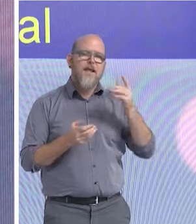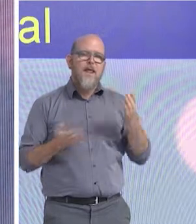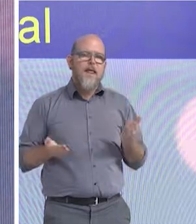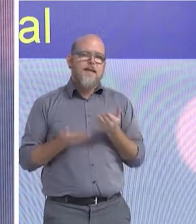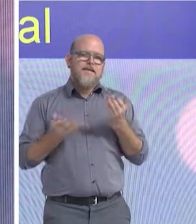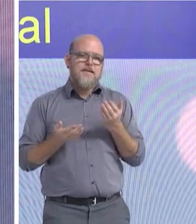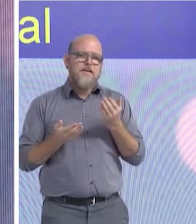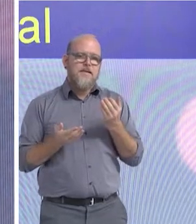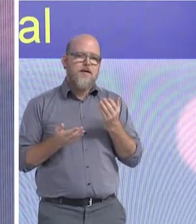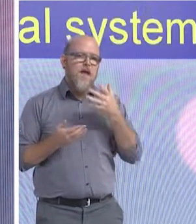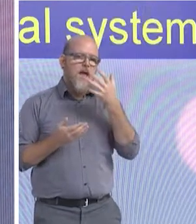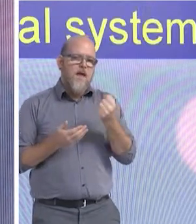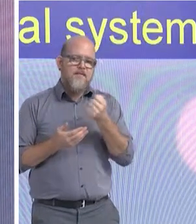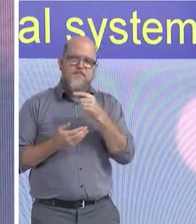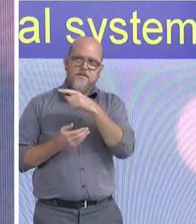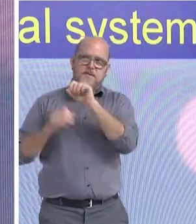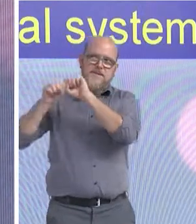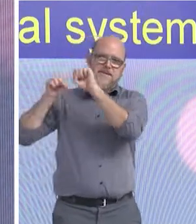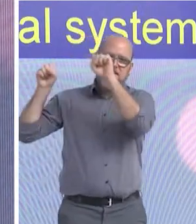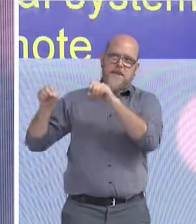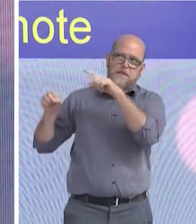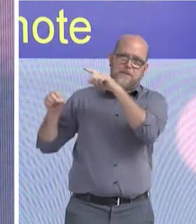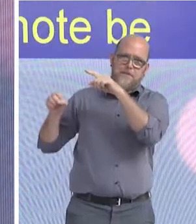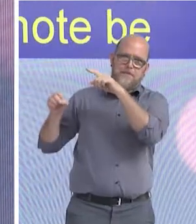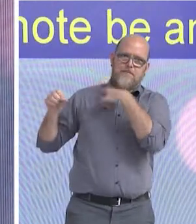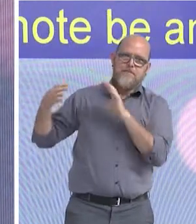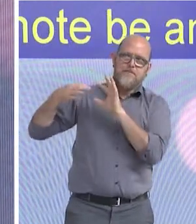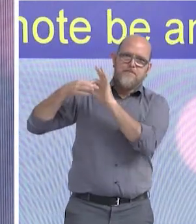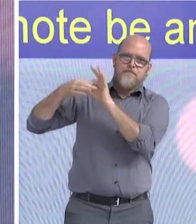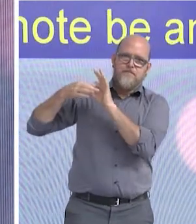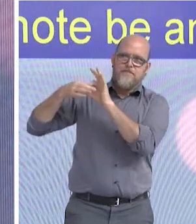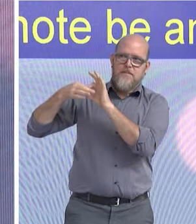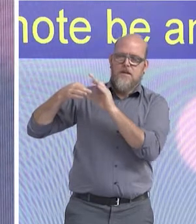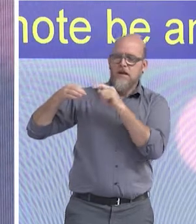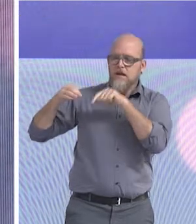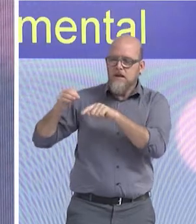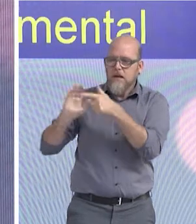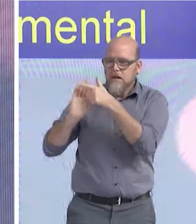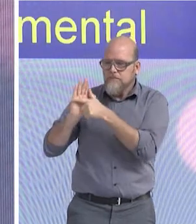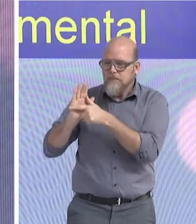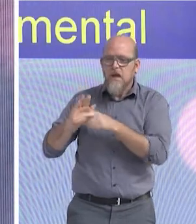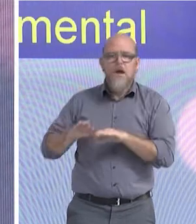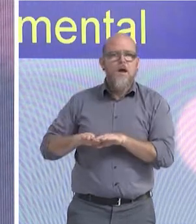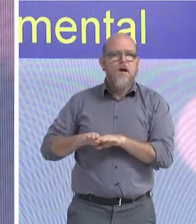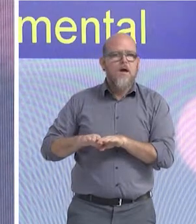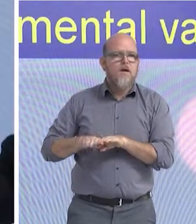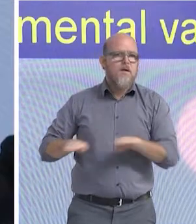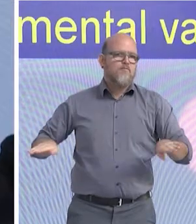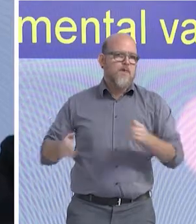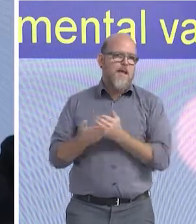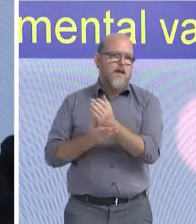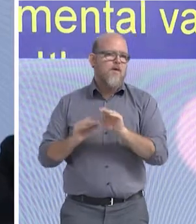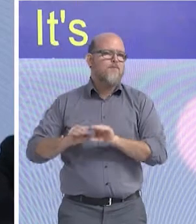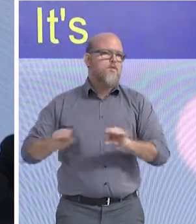sustaining and promoting and protecting the fundamental values. It's a slow wrenching mechanism,